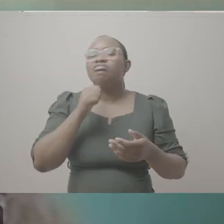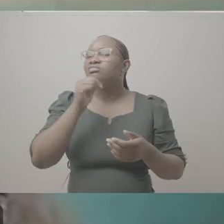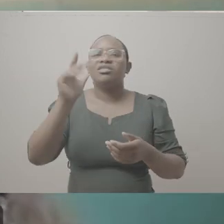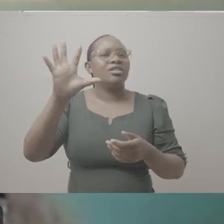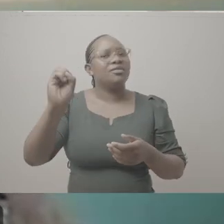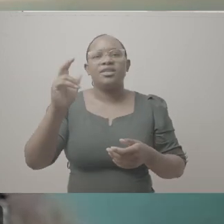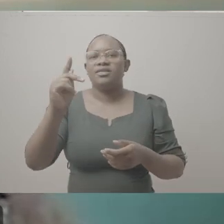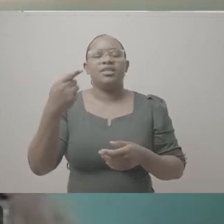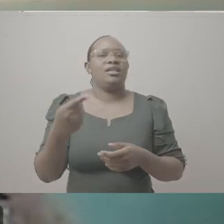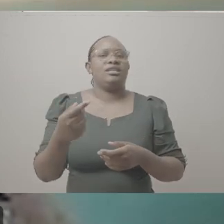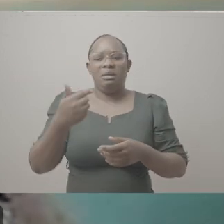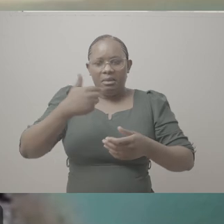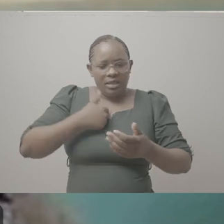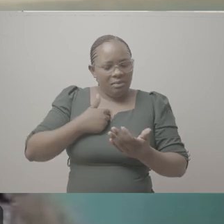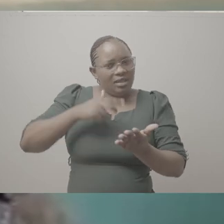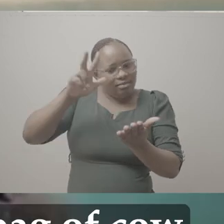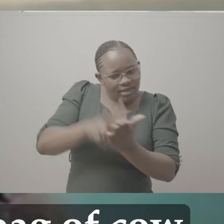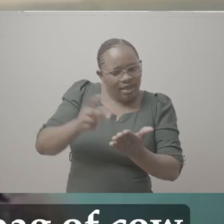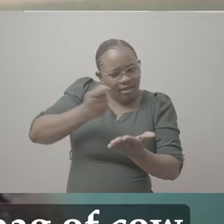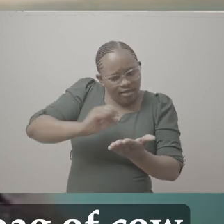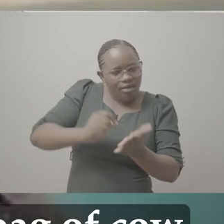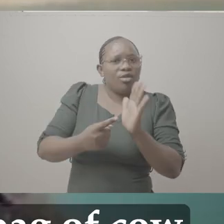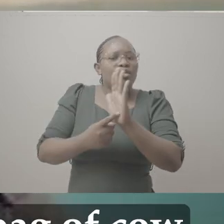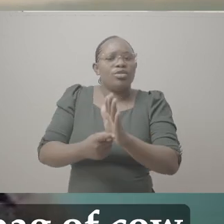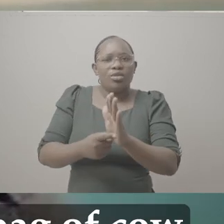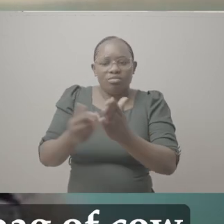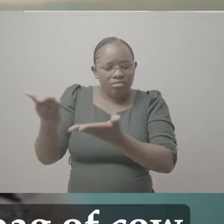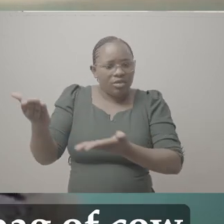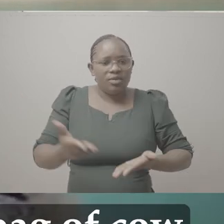voucher we signed for her, it was stating that we received 8